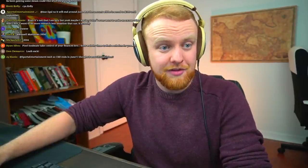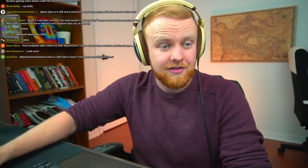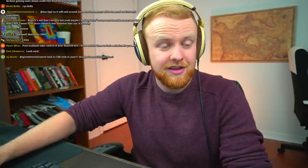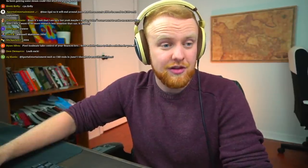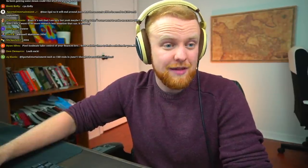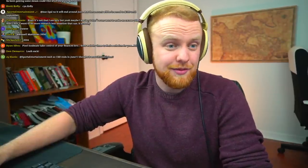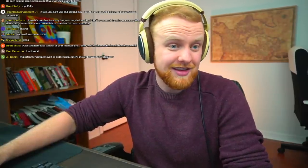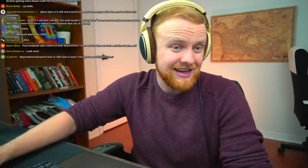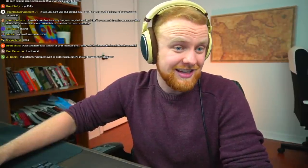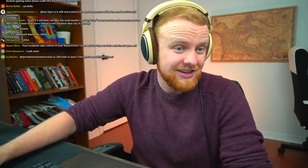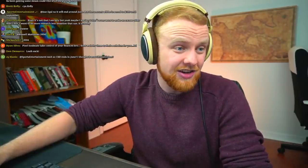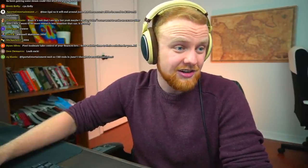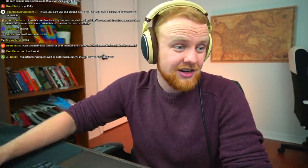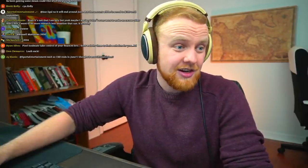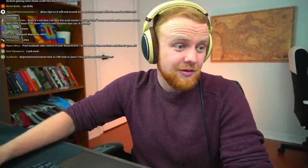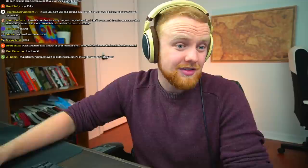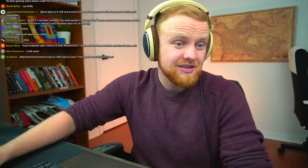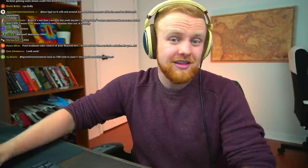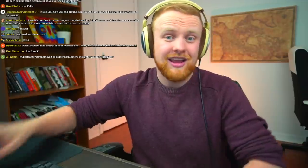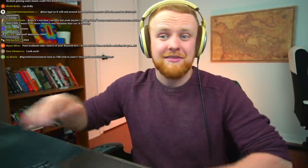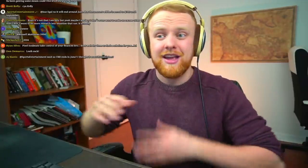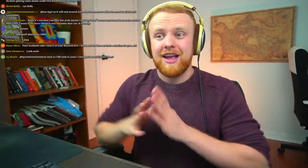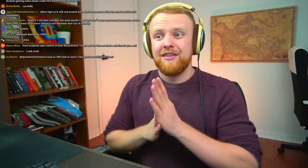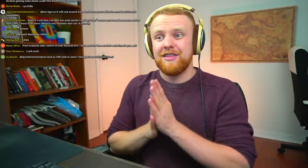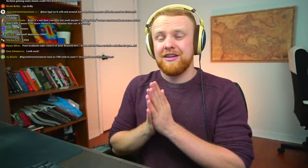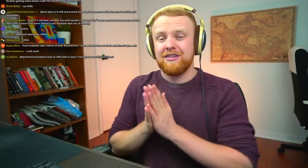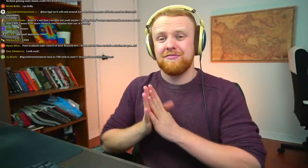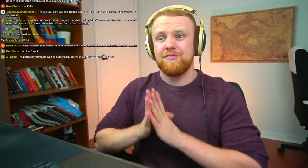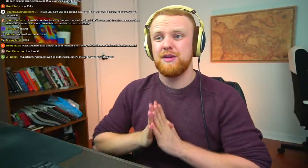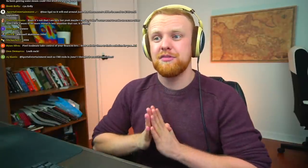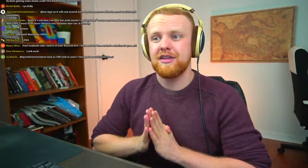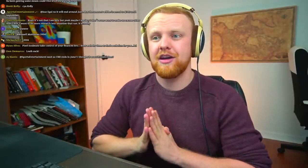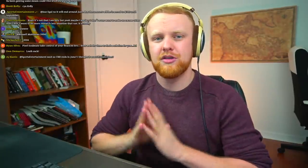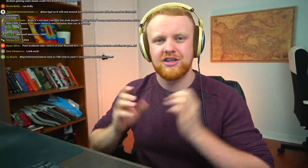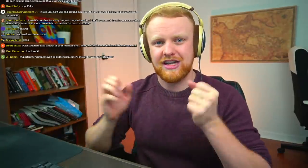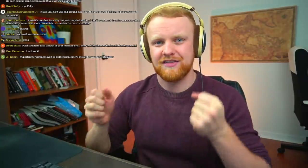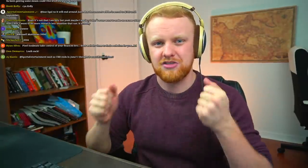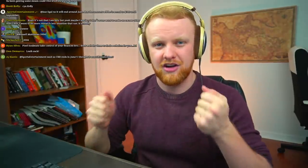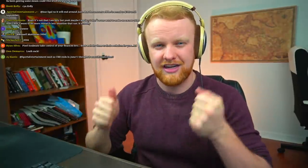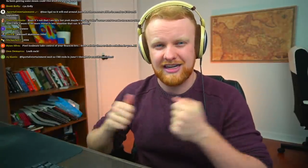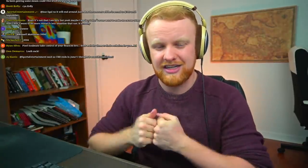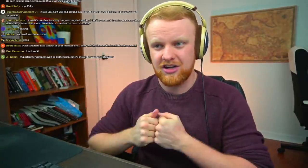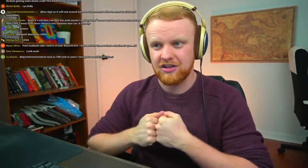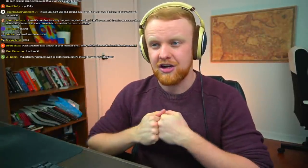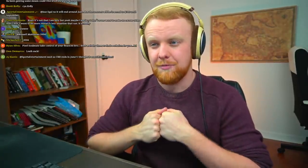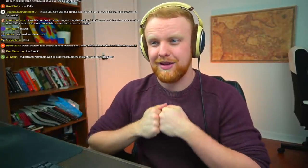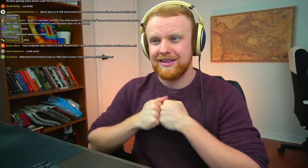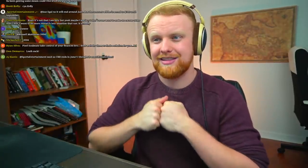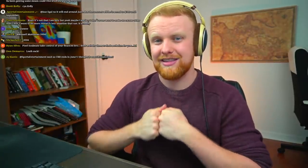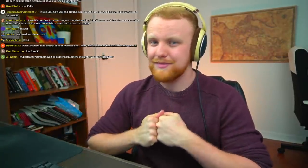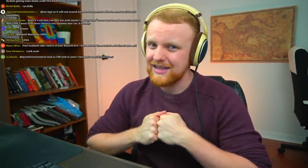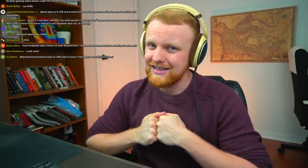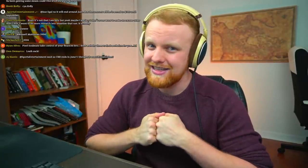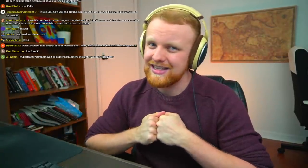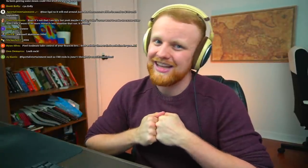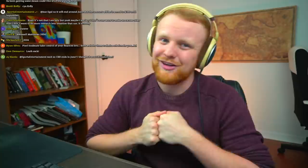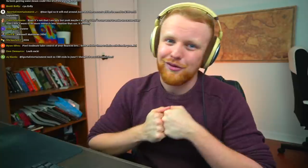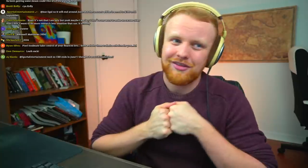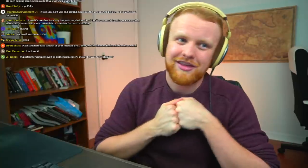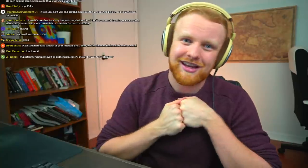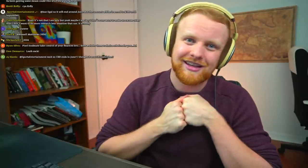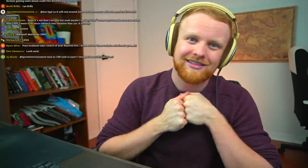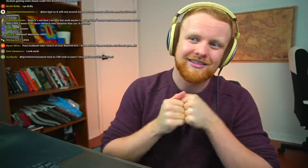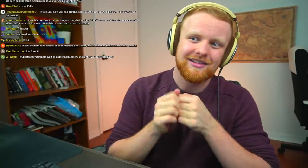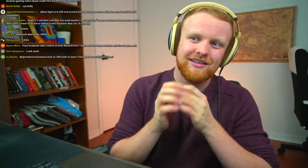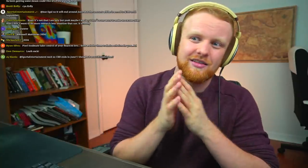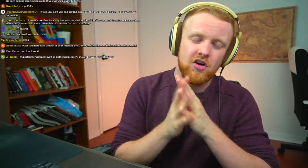I think will happen with the Canadian dollar? Well, people think, oh, it's good to have a strong Canadian dollar, but in some senses, I don't